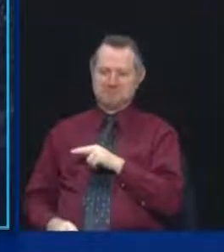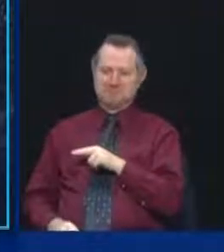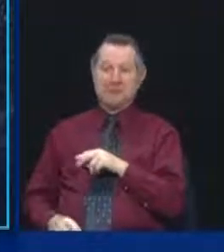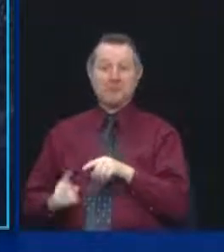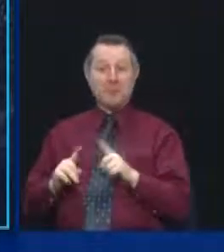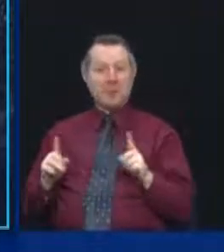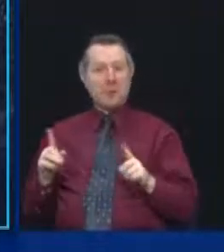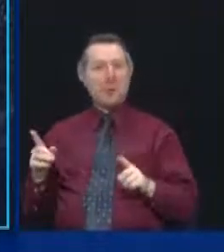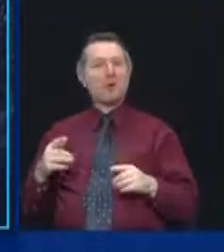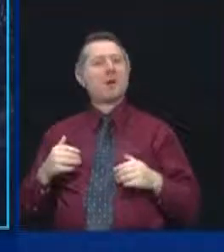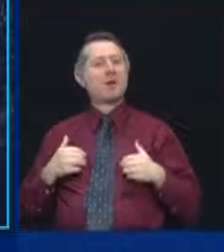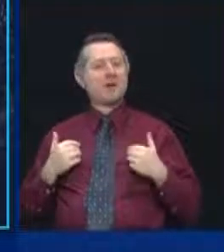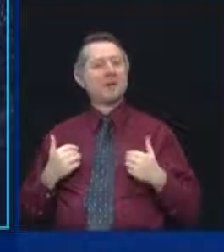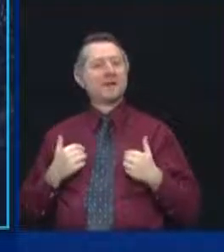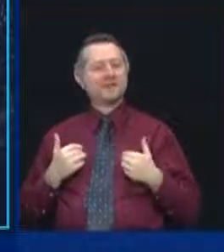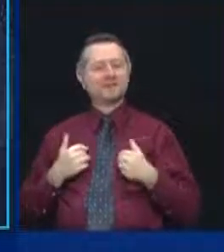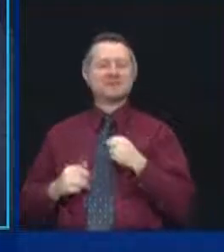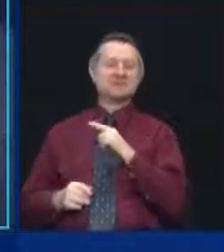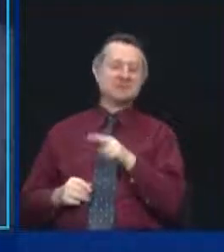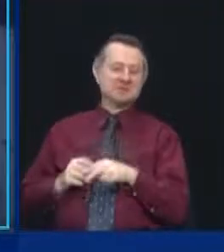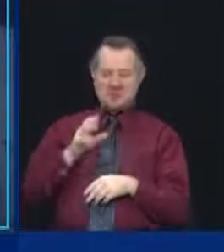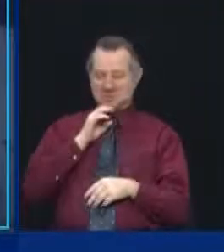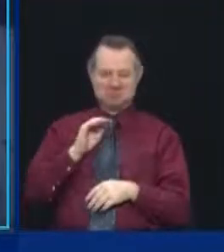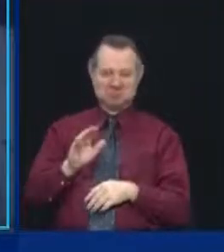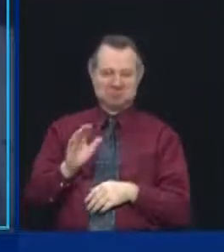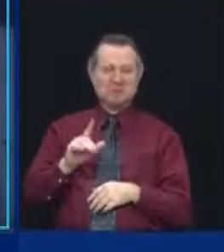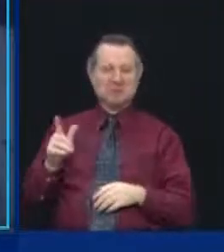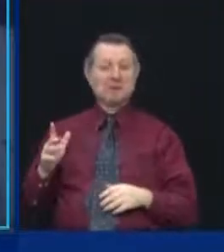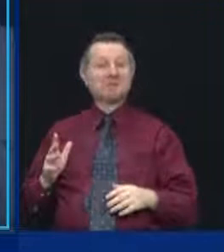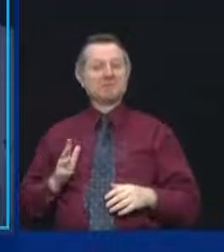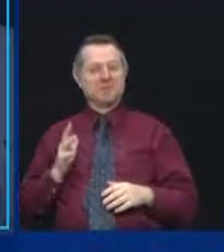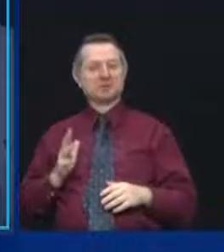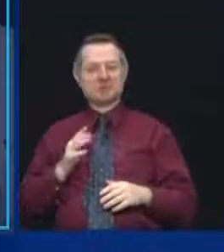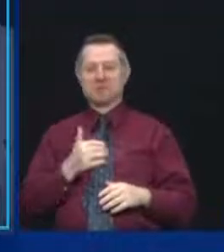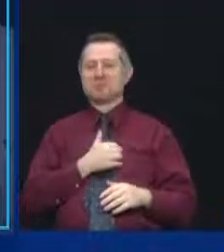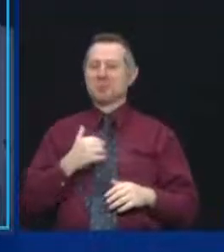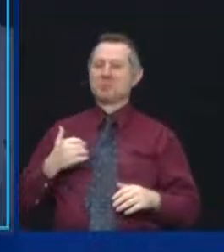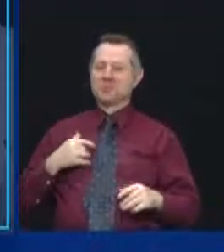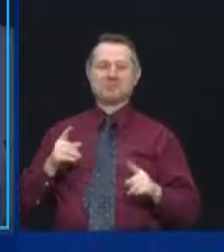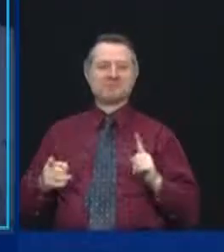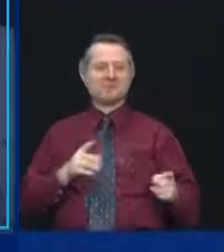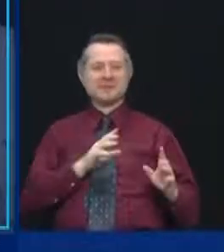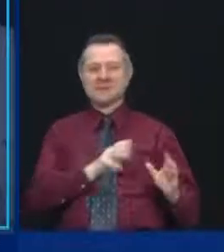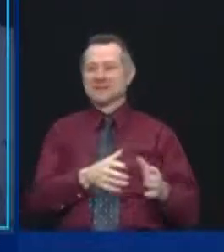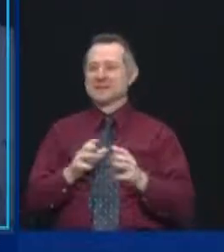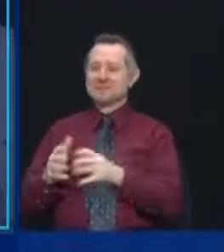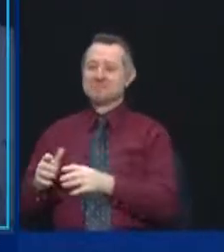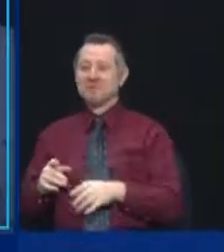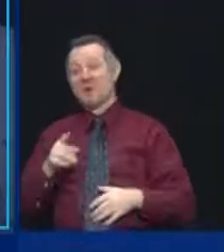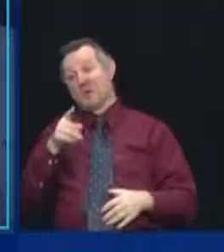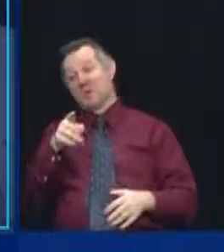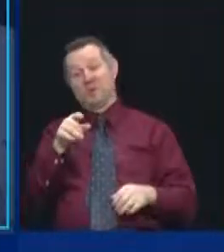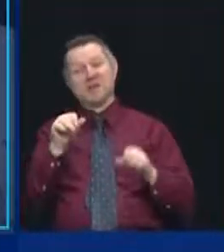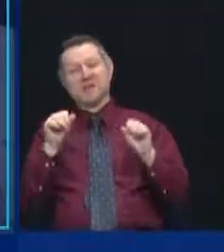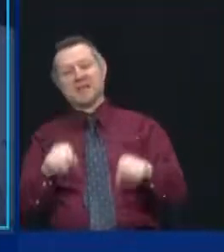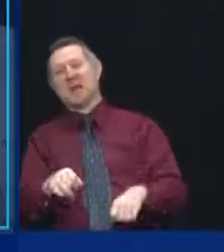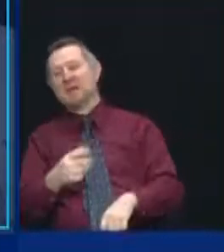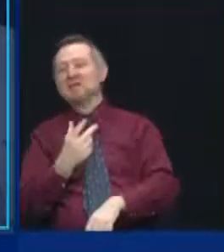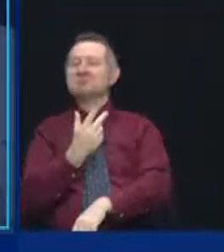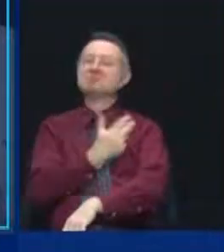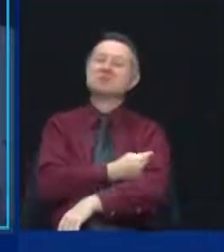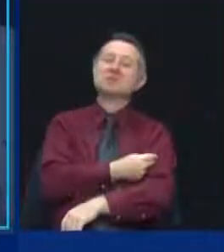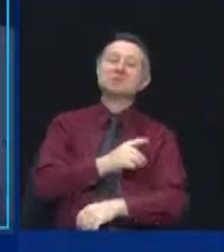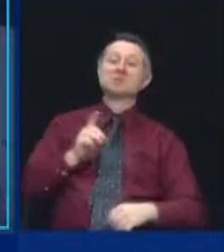he's an official member of the team, and they have teamed up. You can get a vaccine at the